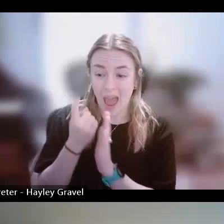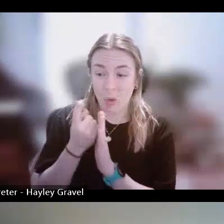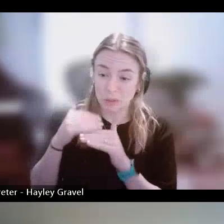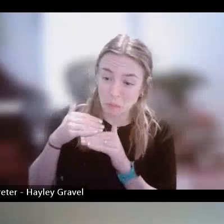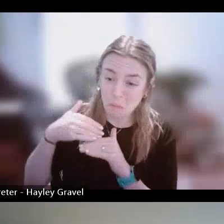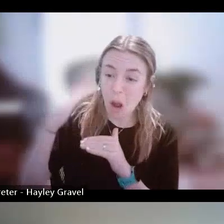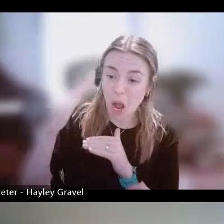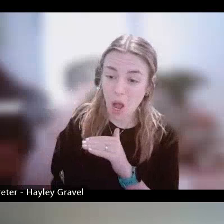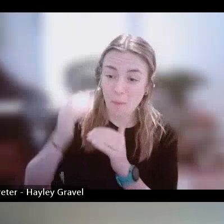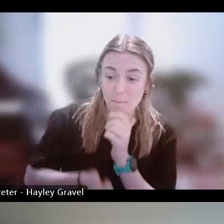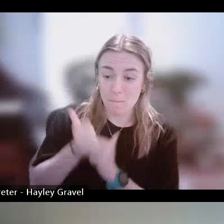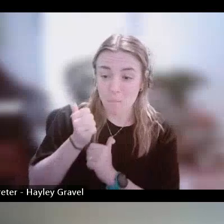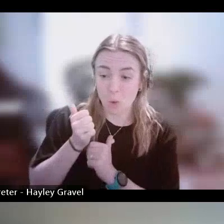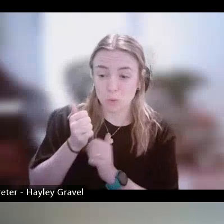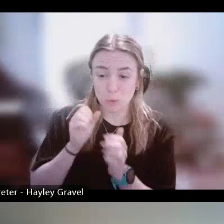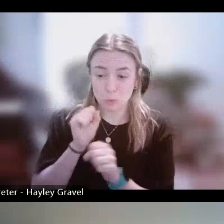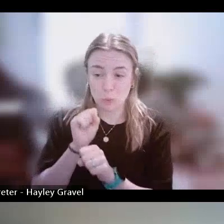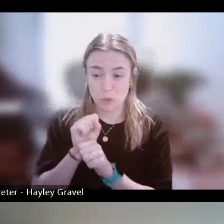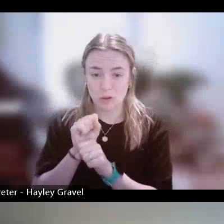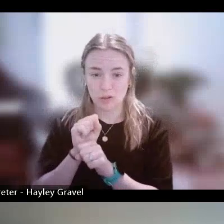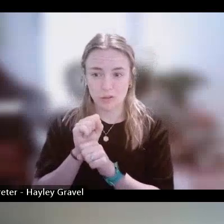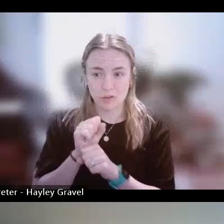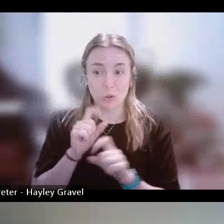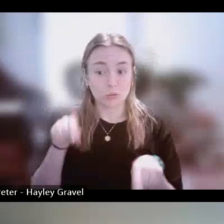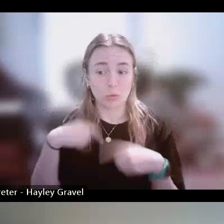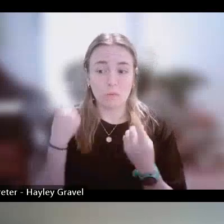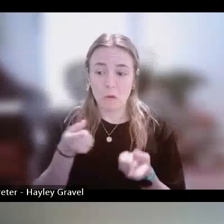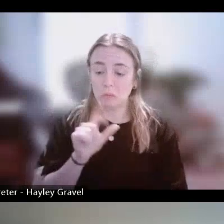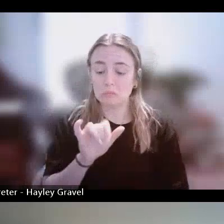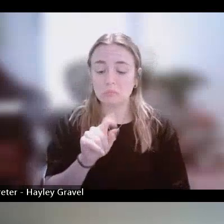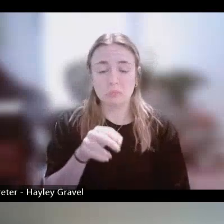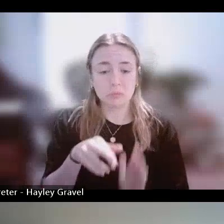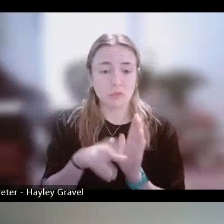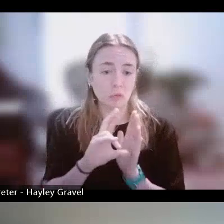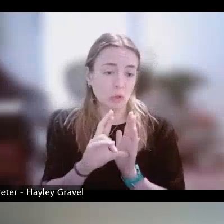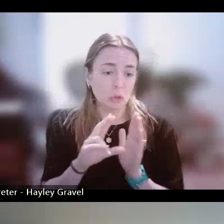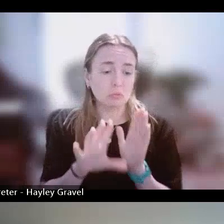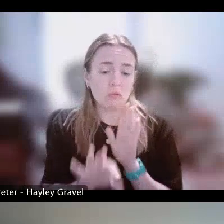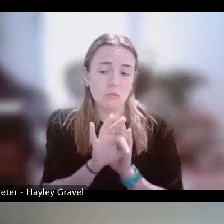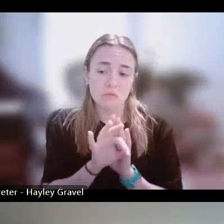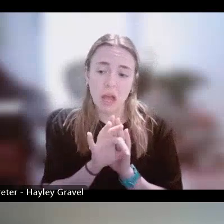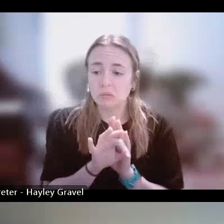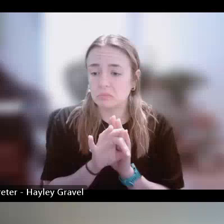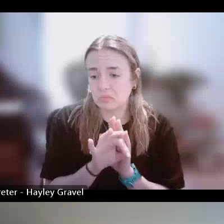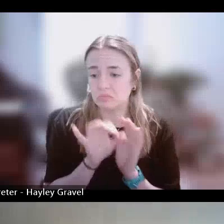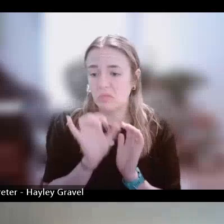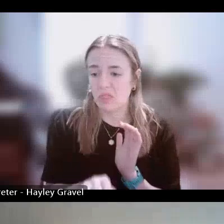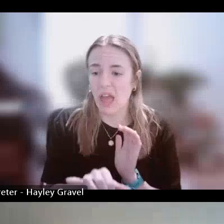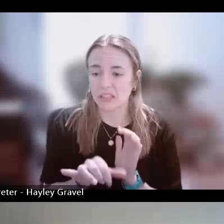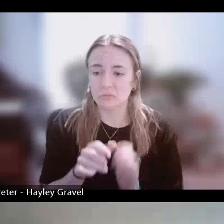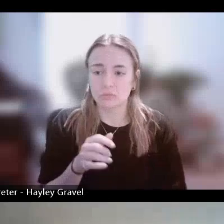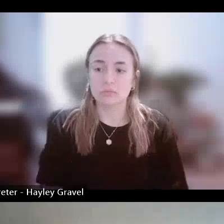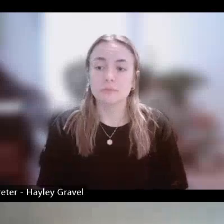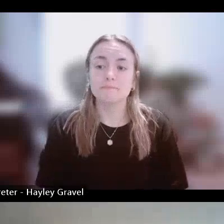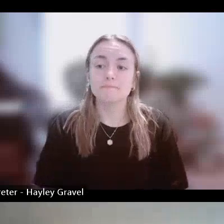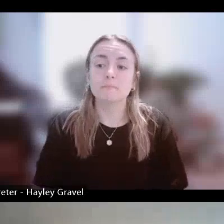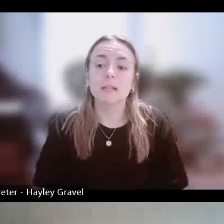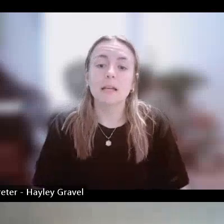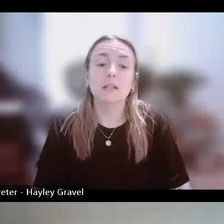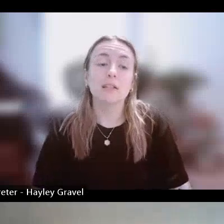lot of what I found in this experience. So, and unfortunately, I think it's a nature of the